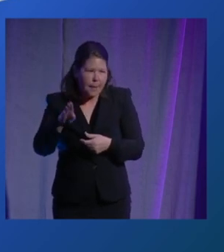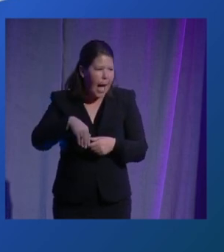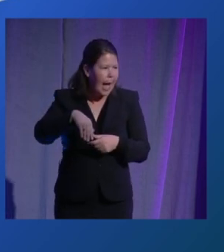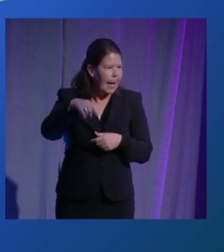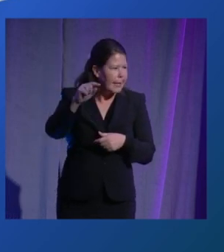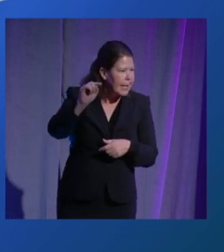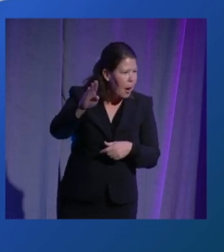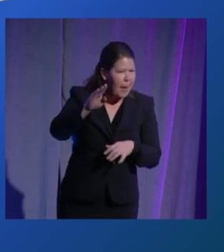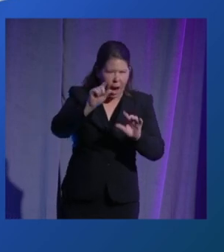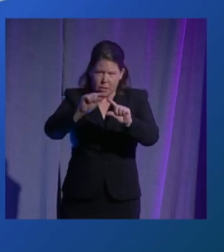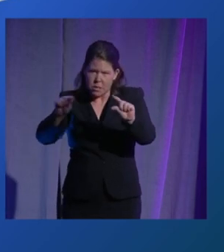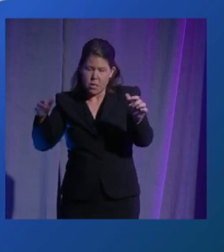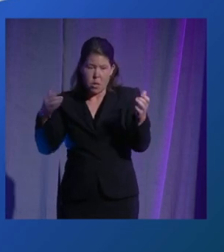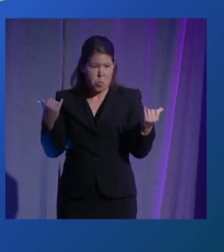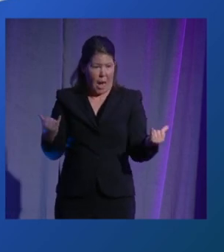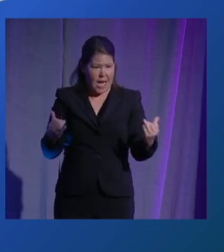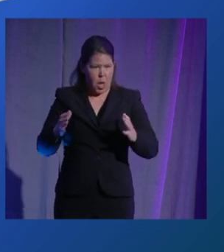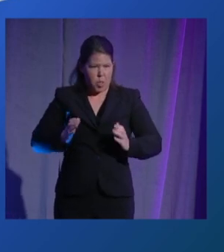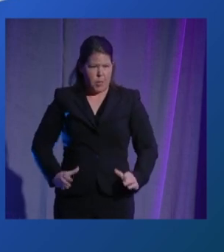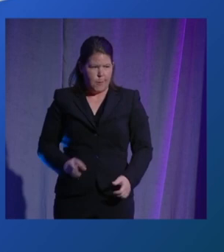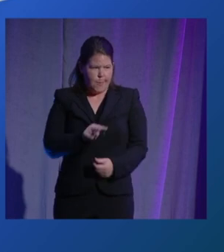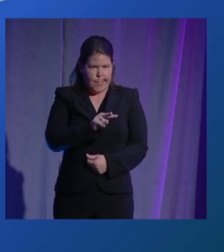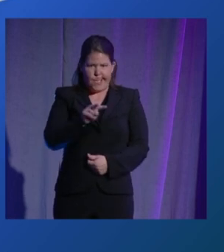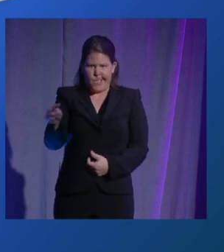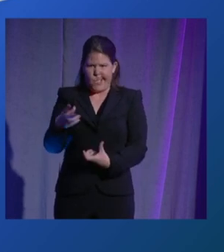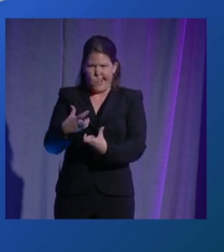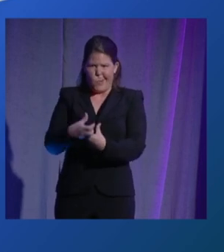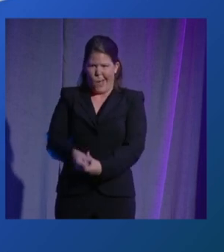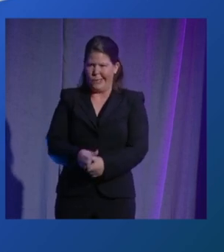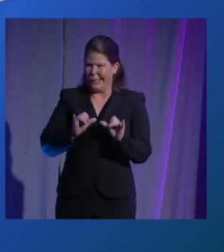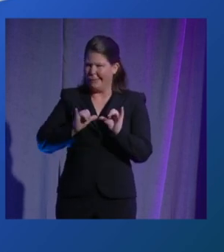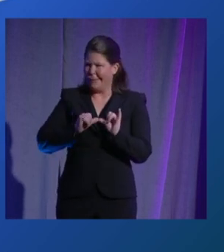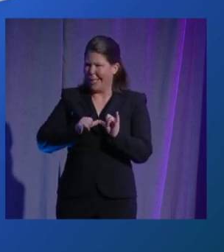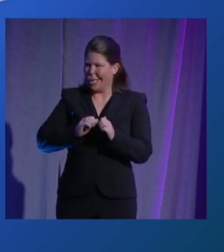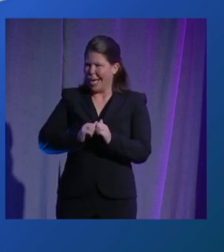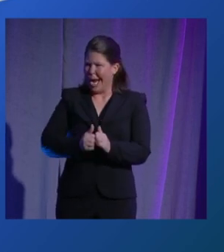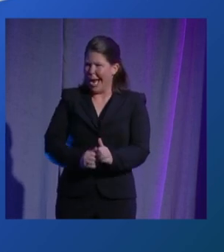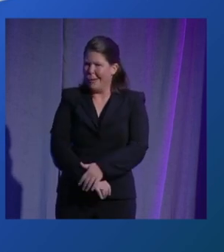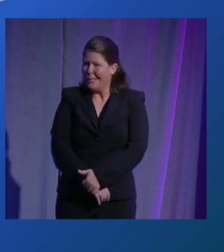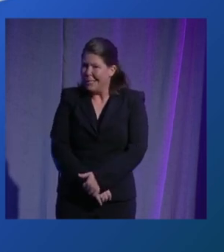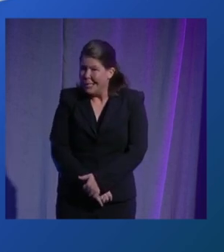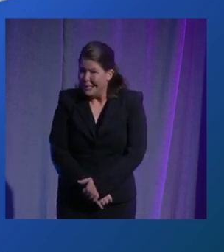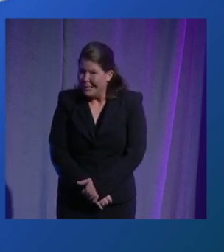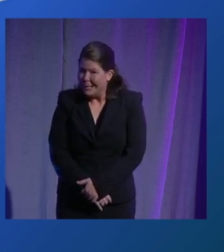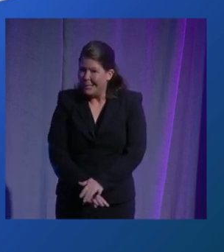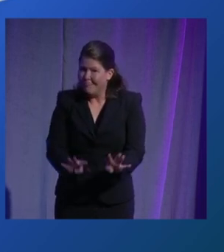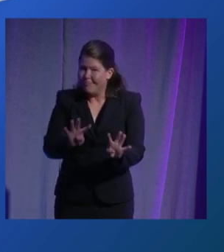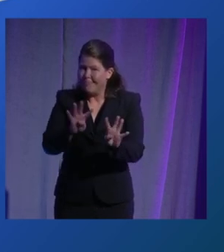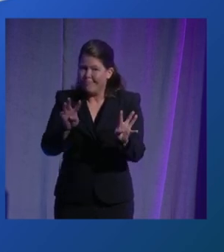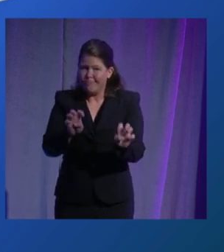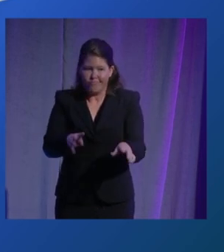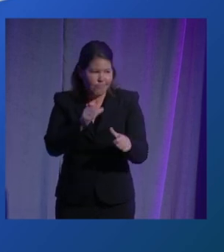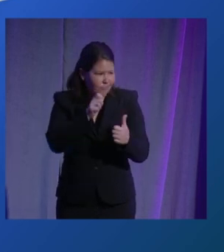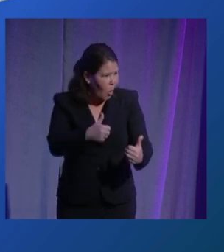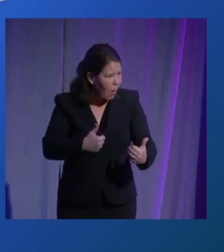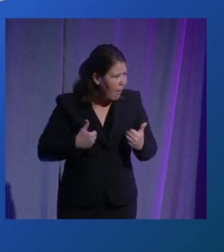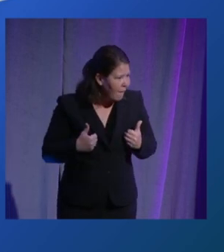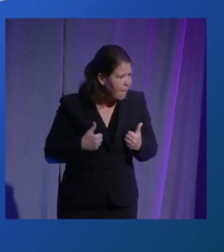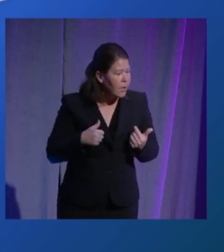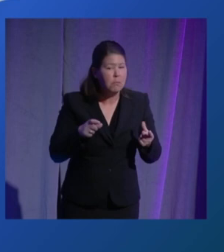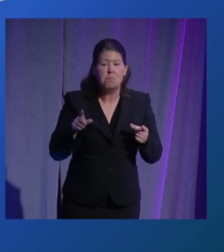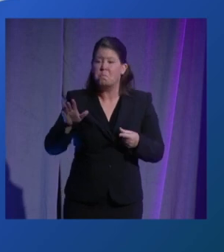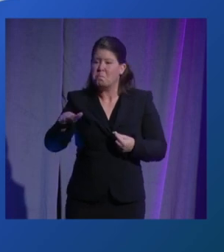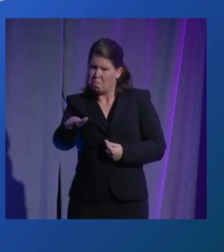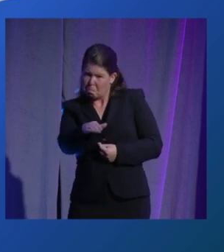a way of measuring trust because when we ask them are you willing to pay more for a trusted device it turns out they